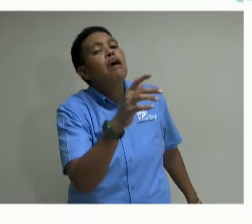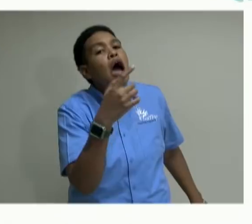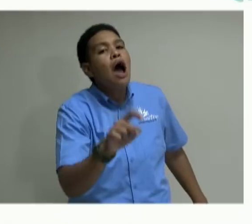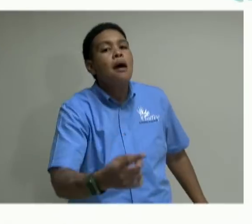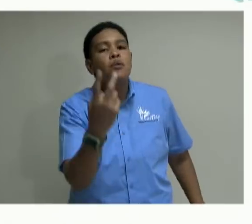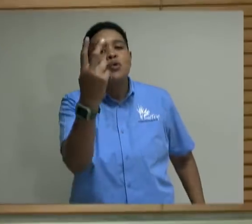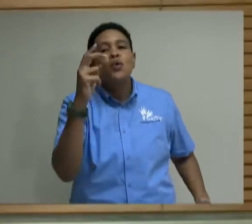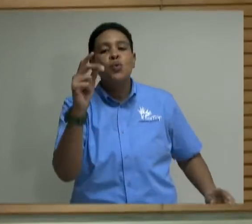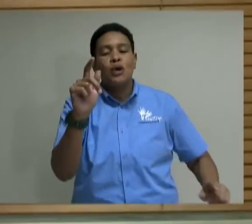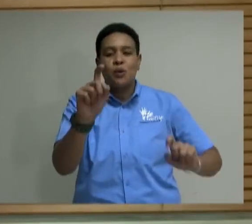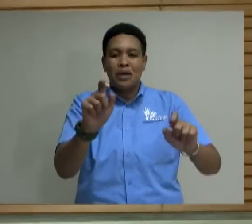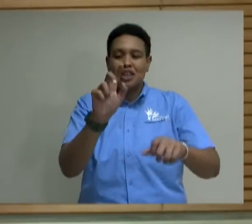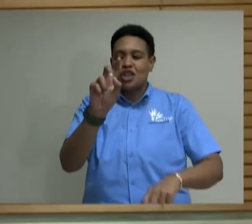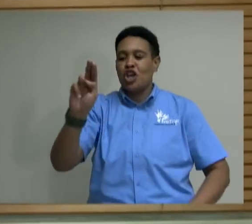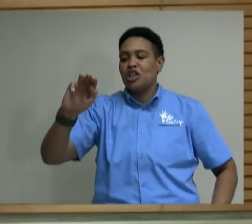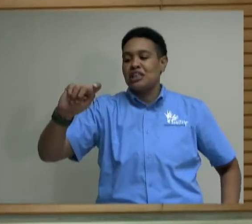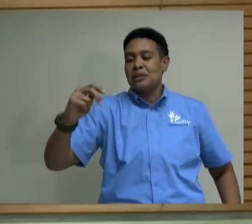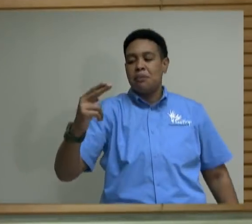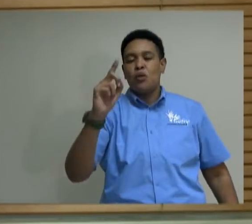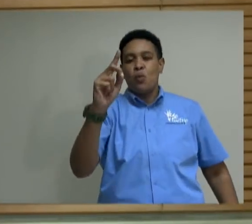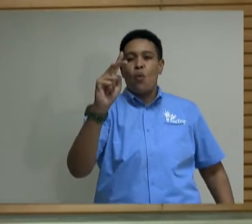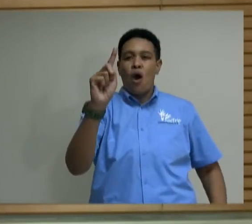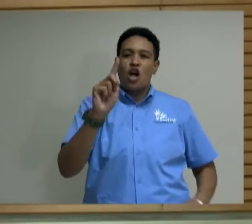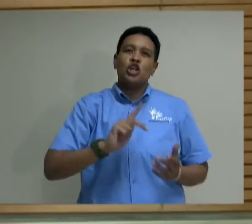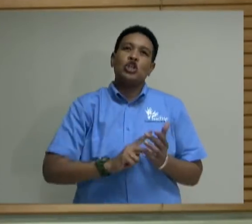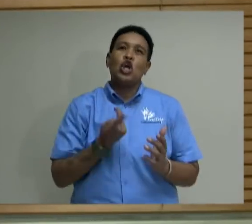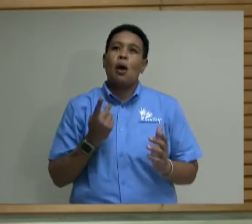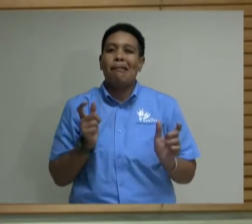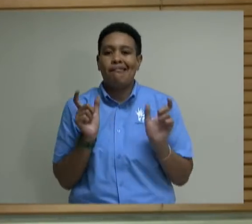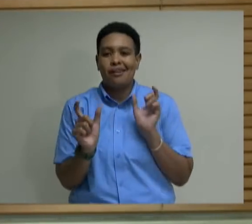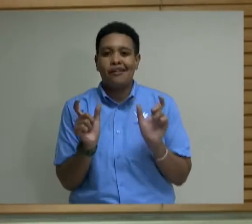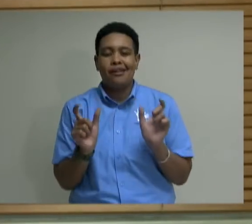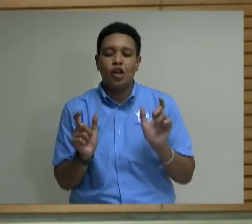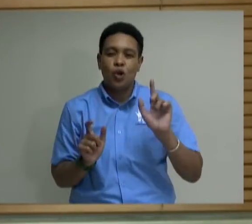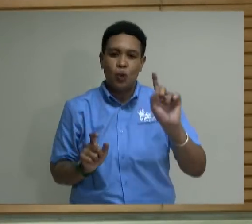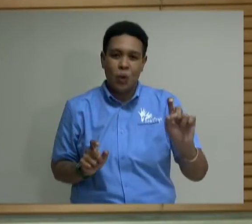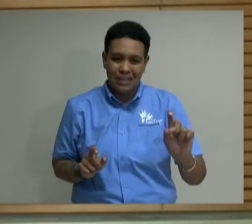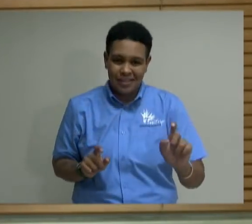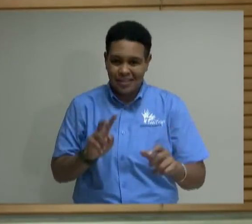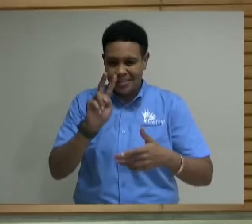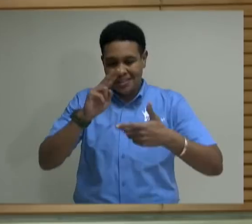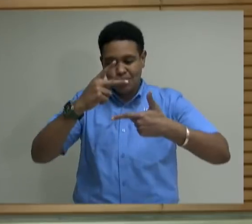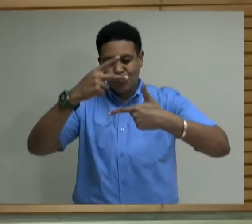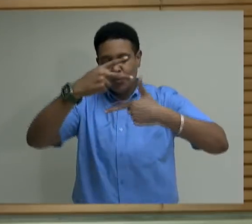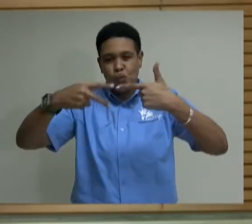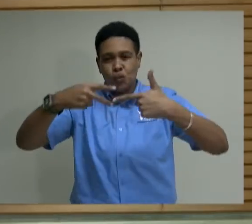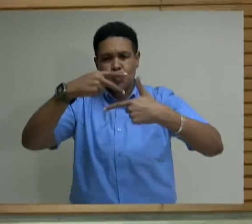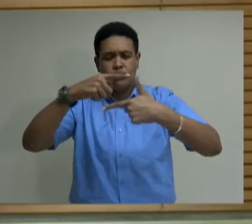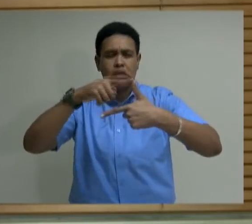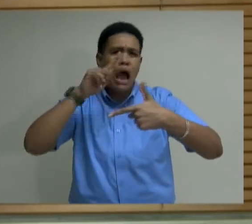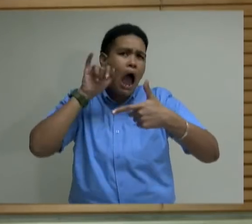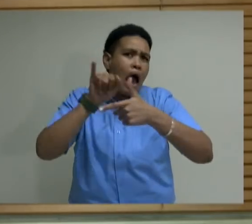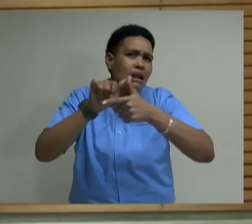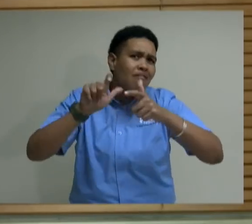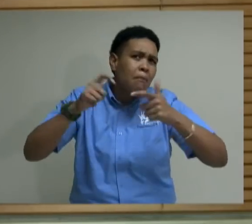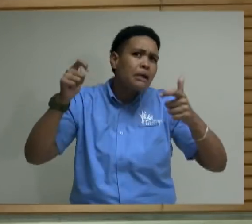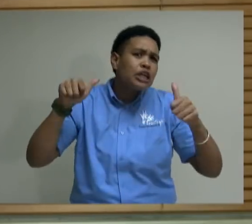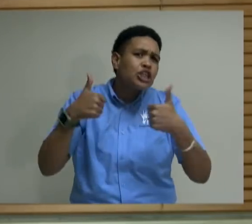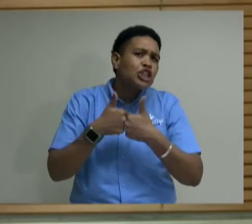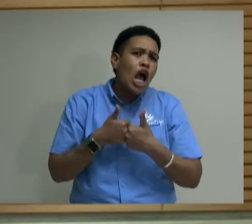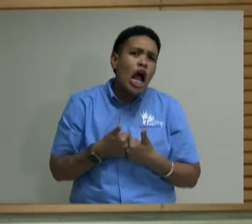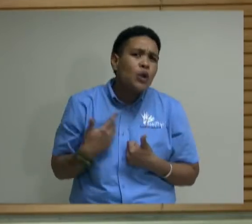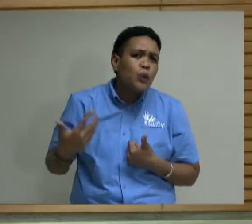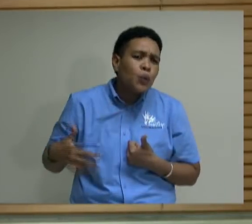quick questions, or 1 double-barrel question. What would you identify as this most significant challenge you face? How did you